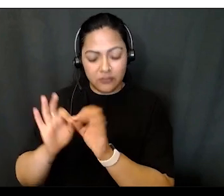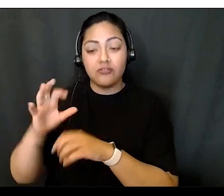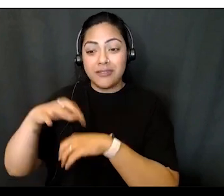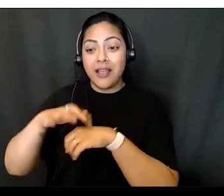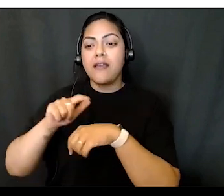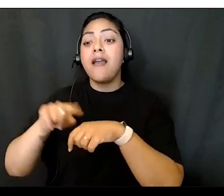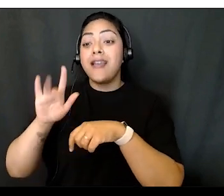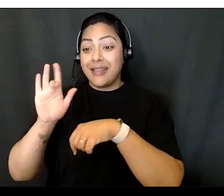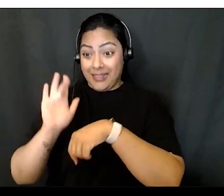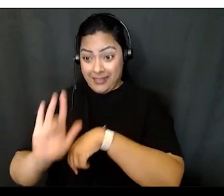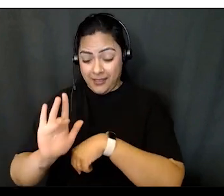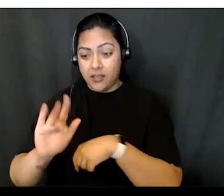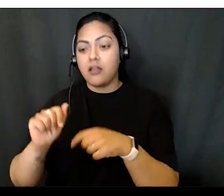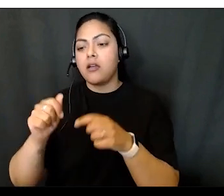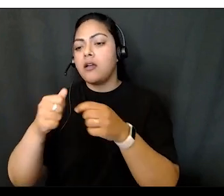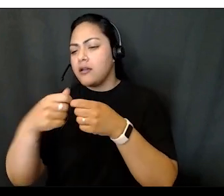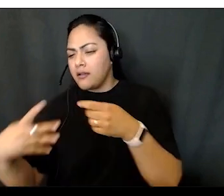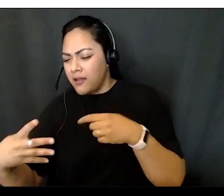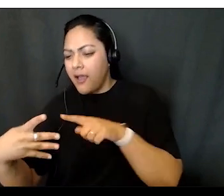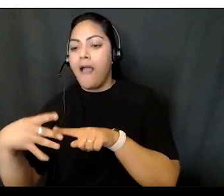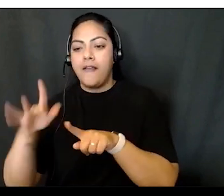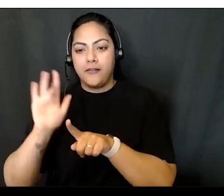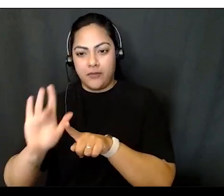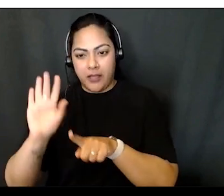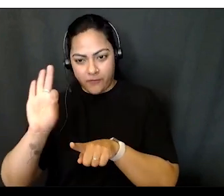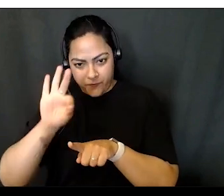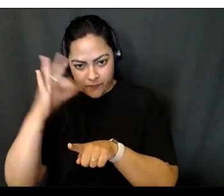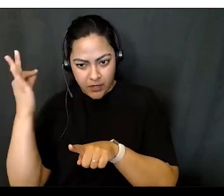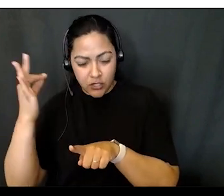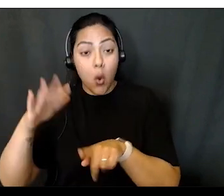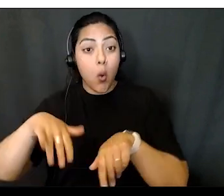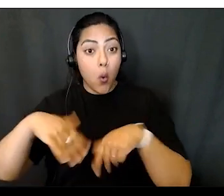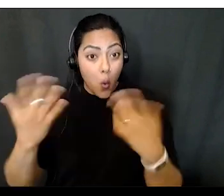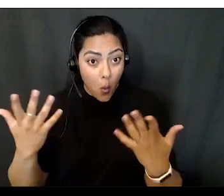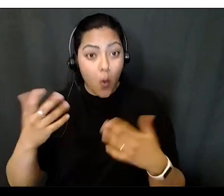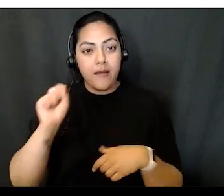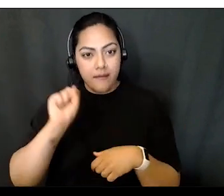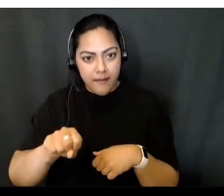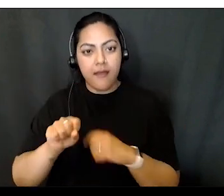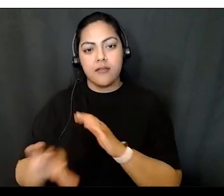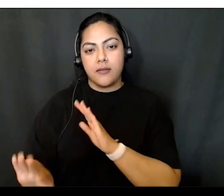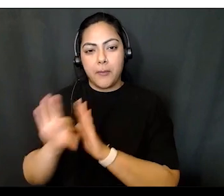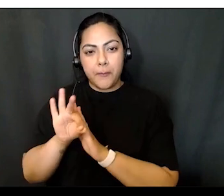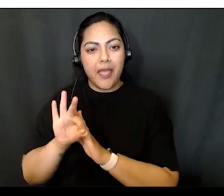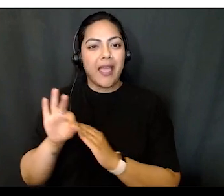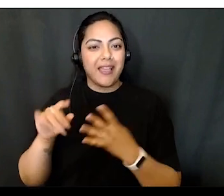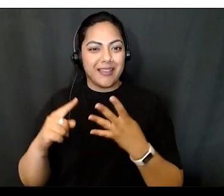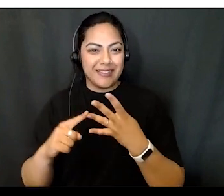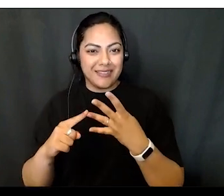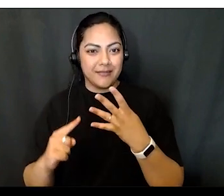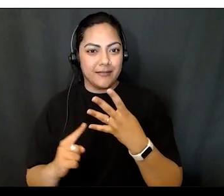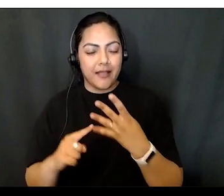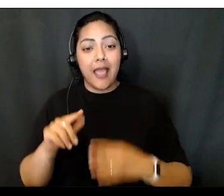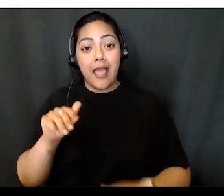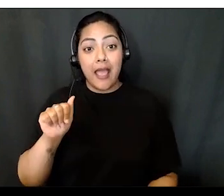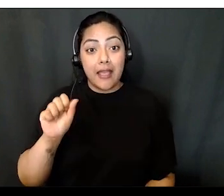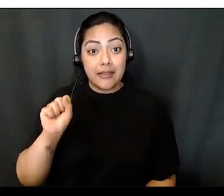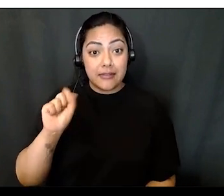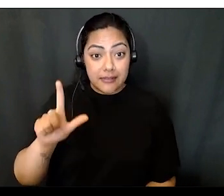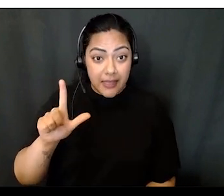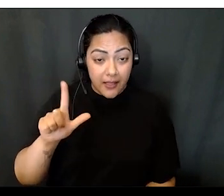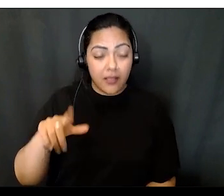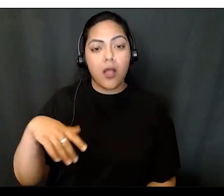is available in American Sign Language, as well as Langue des Signes